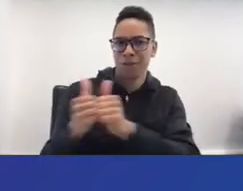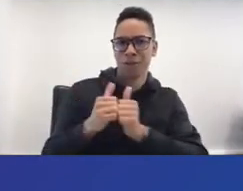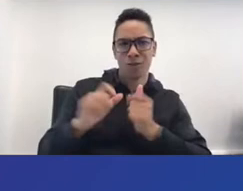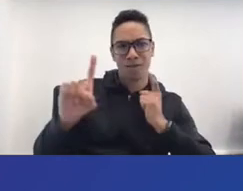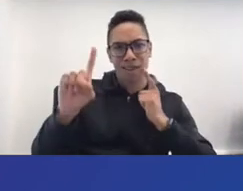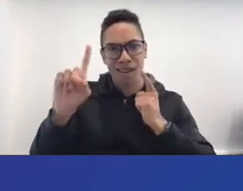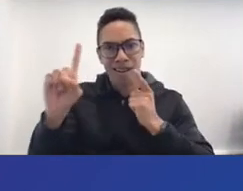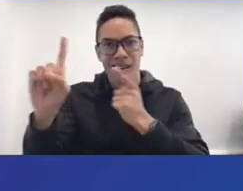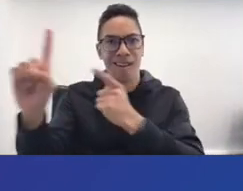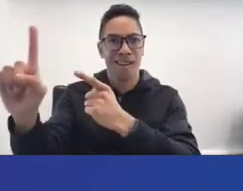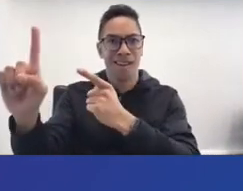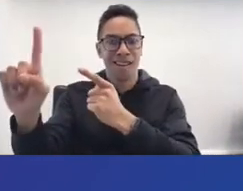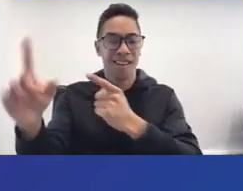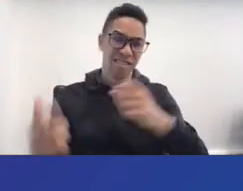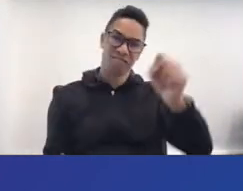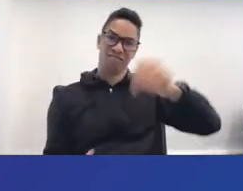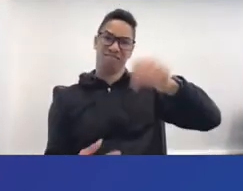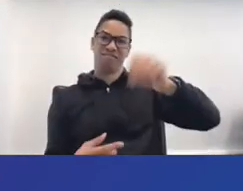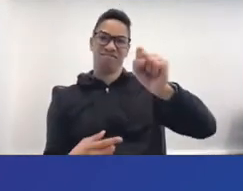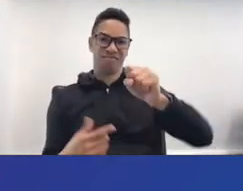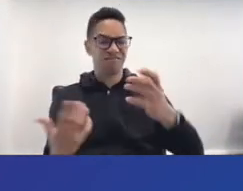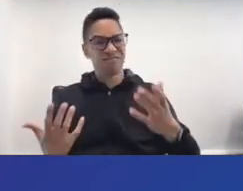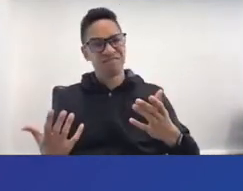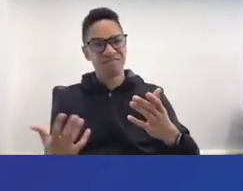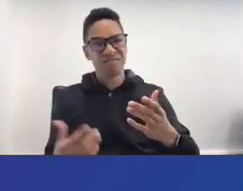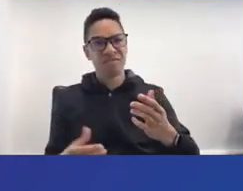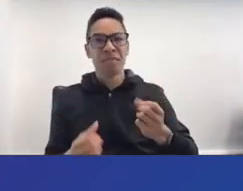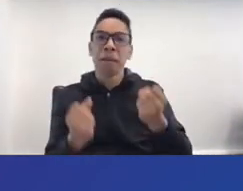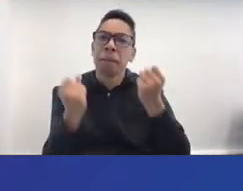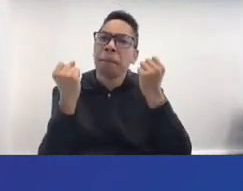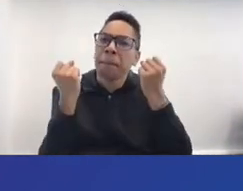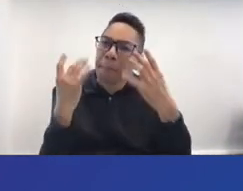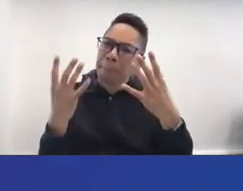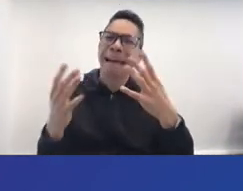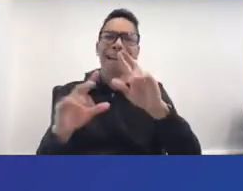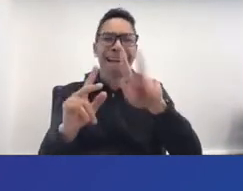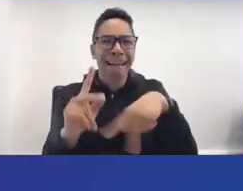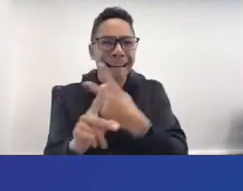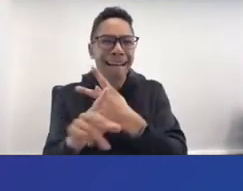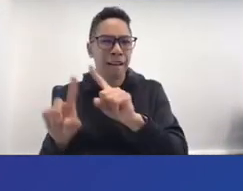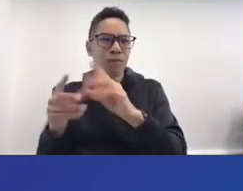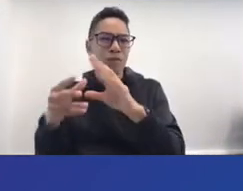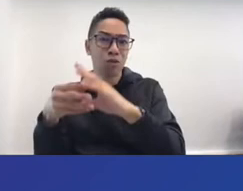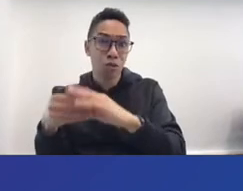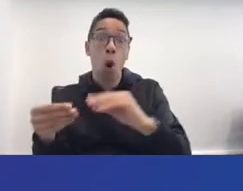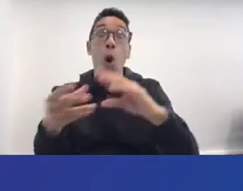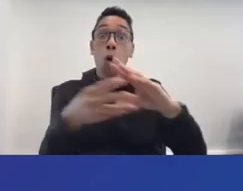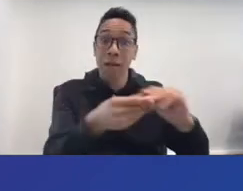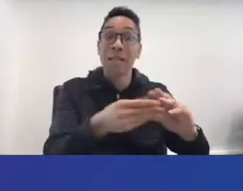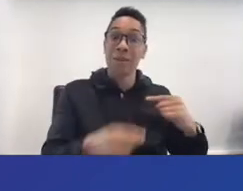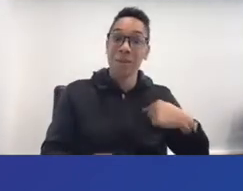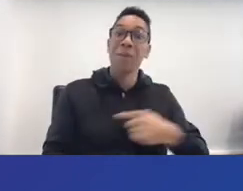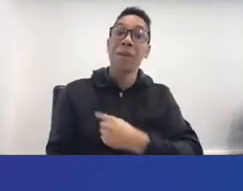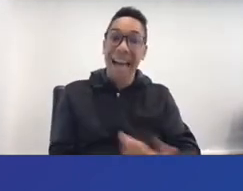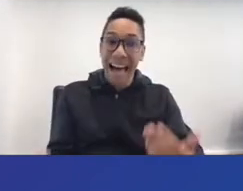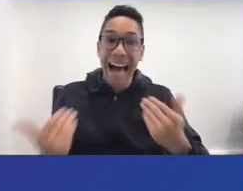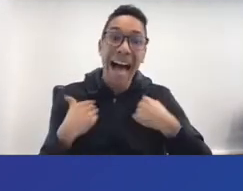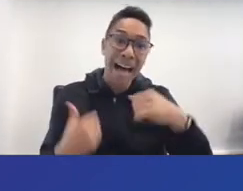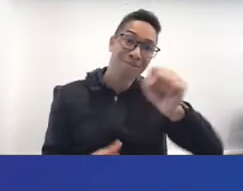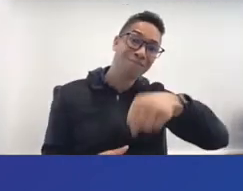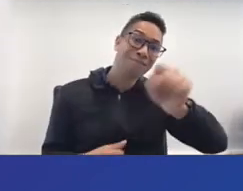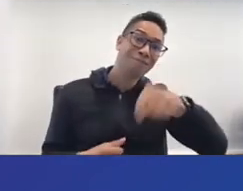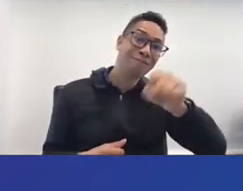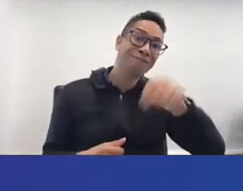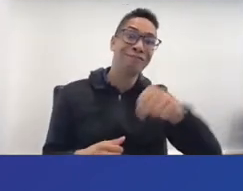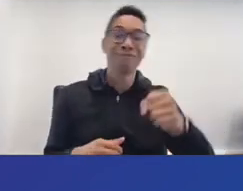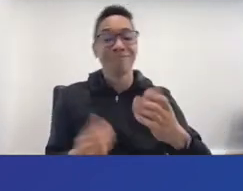stories that, yeah, and that there are many types of stories that we have. And as you know,